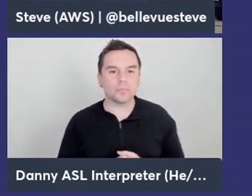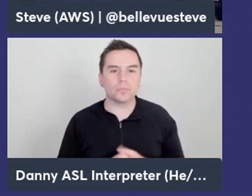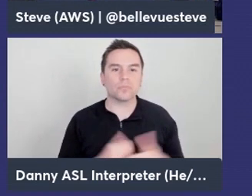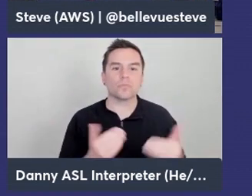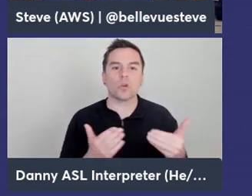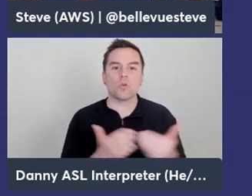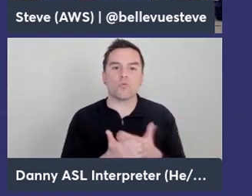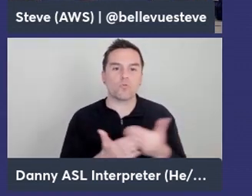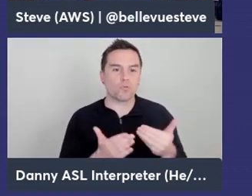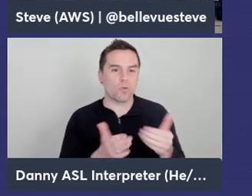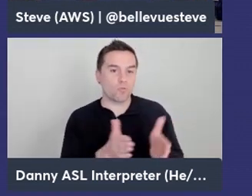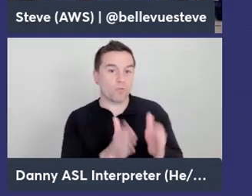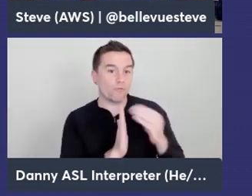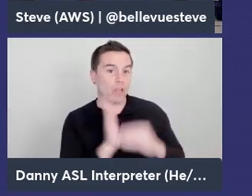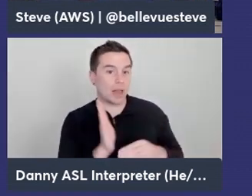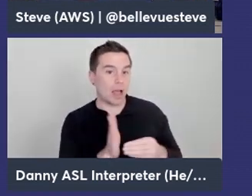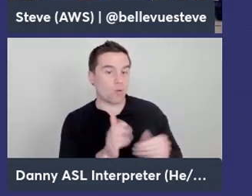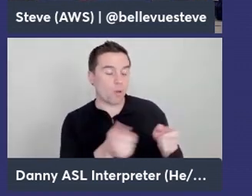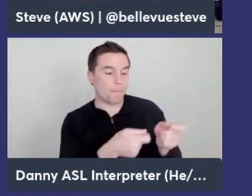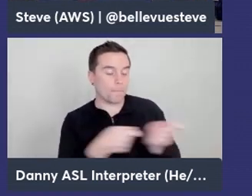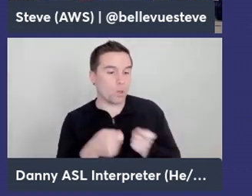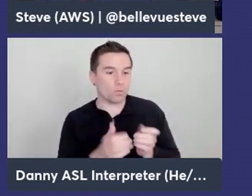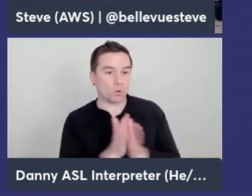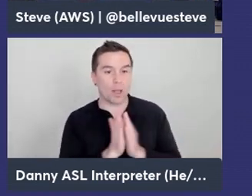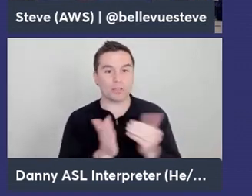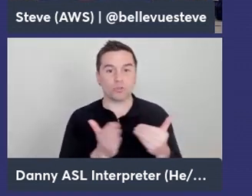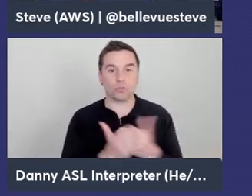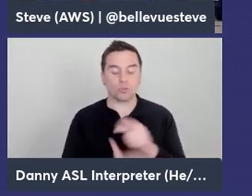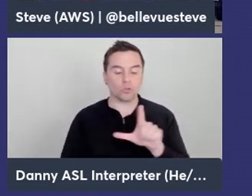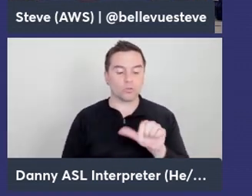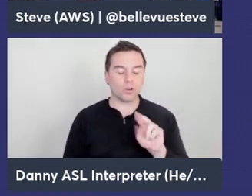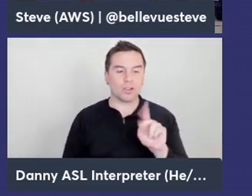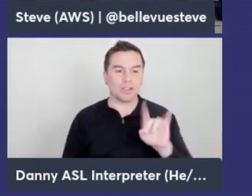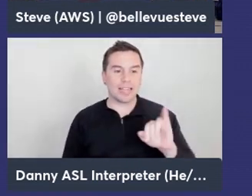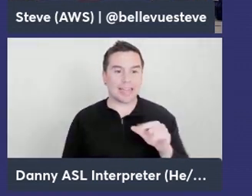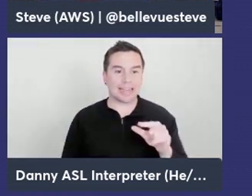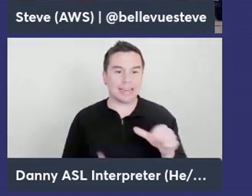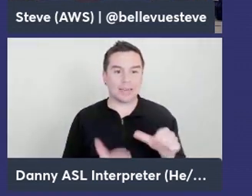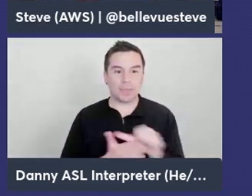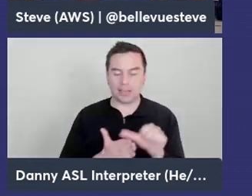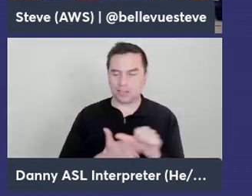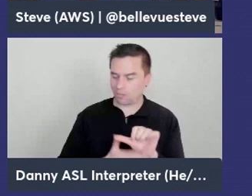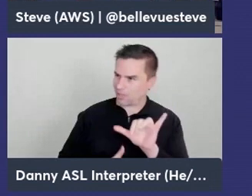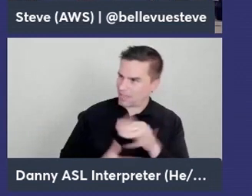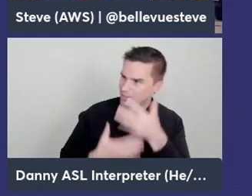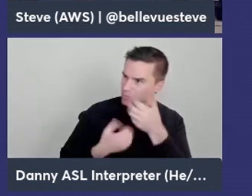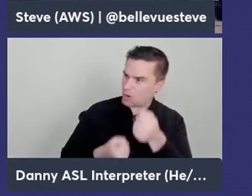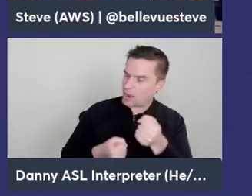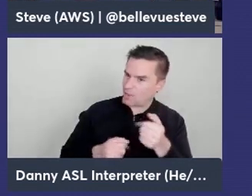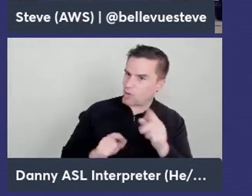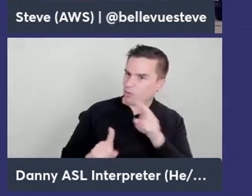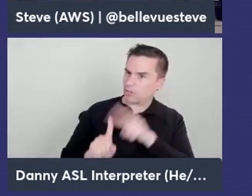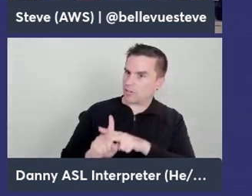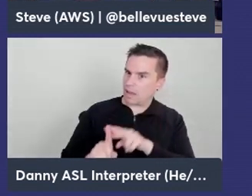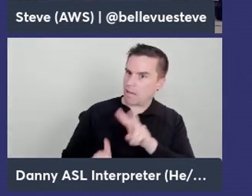brave. I know he still hasn't responded. Ah. So we'll, you